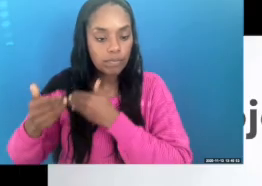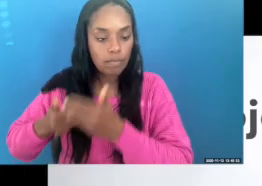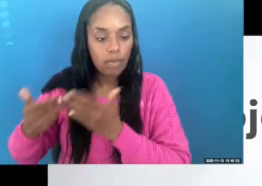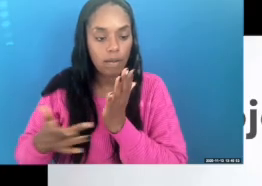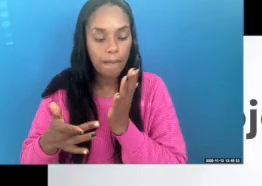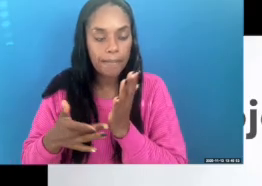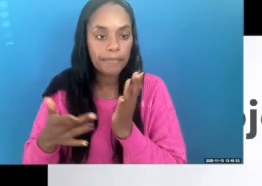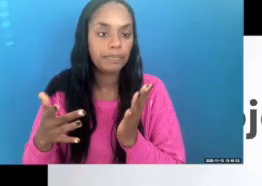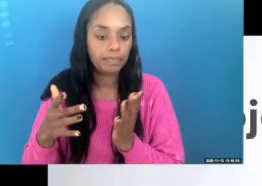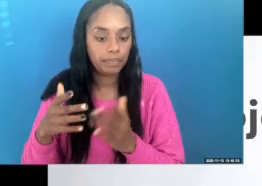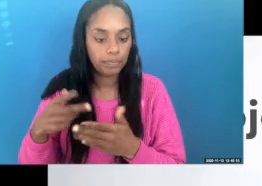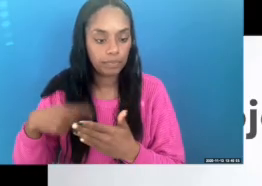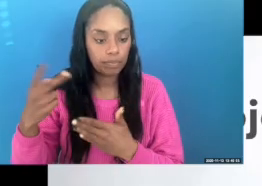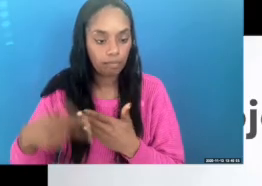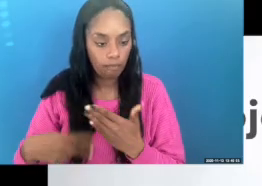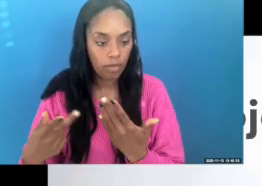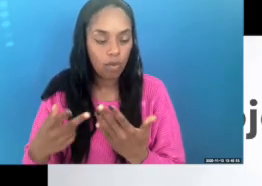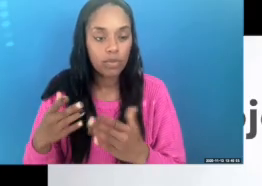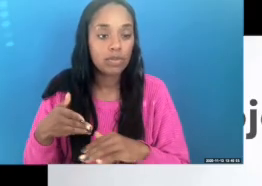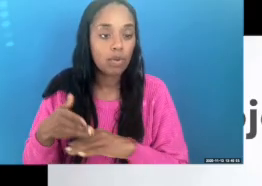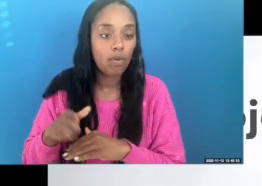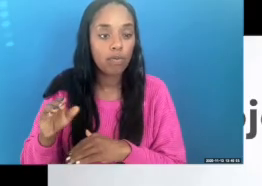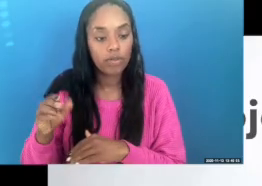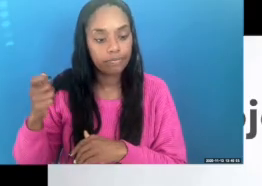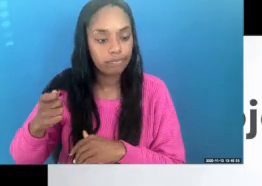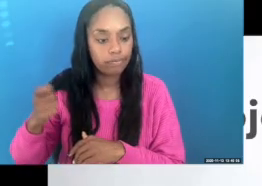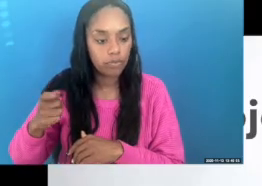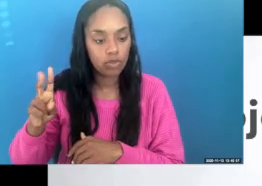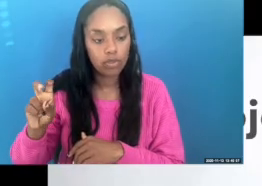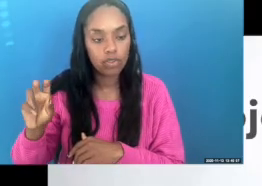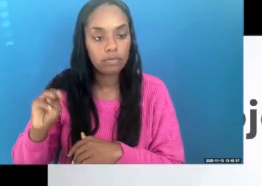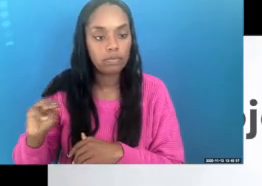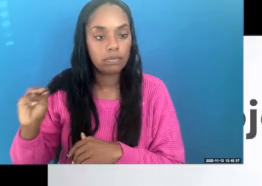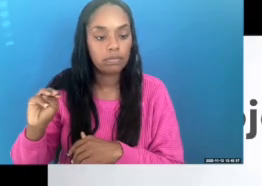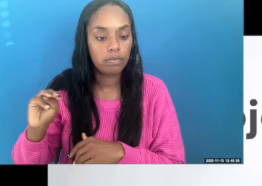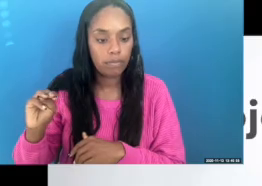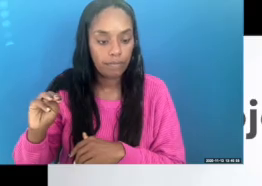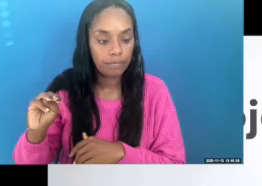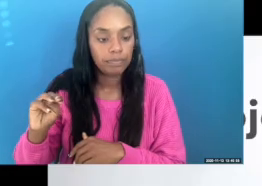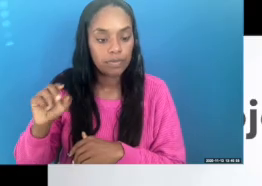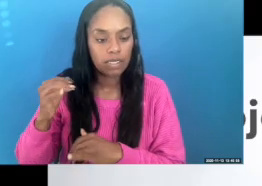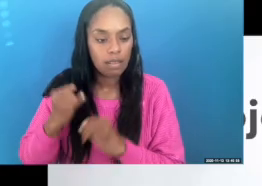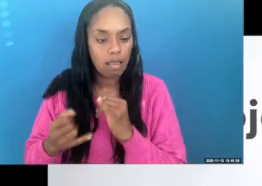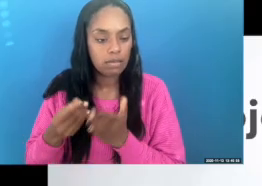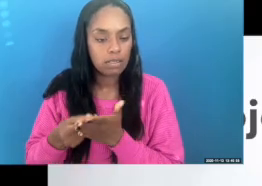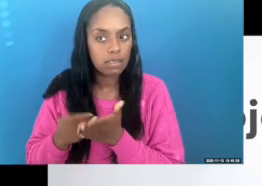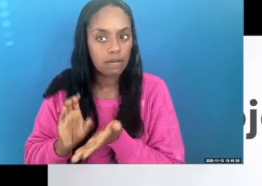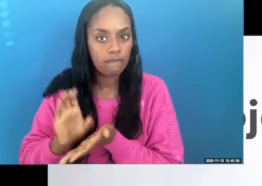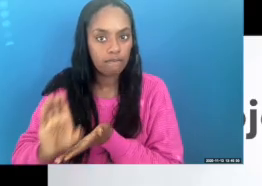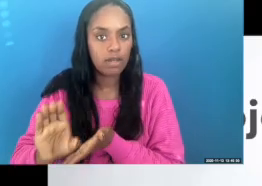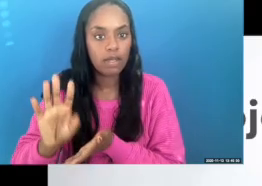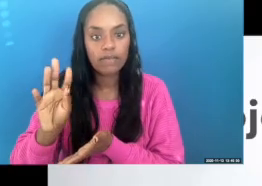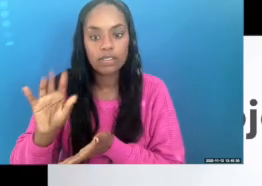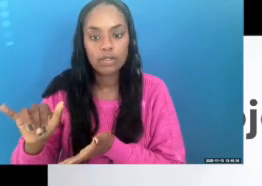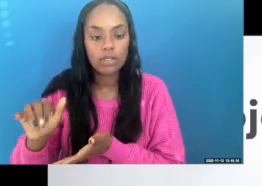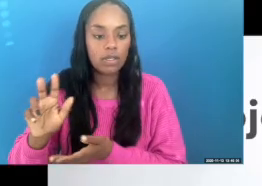for SHIFT. The SHIFT program advances commercialization of next-gen technologies. The program was oversubscribed by